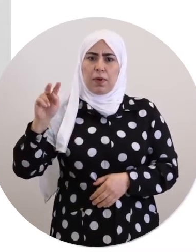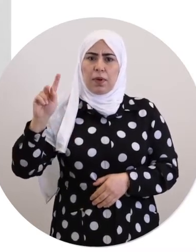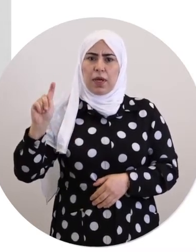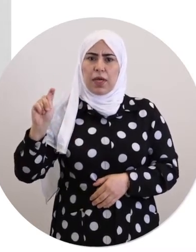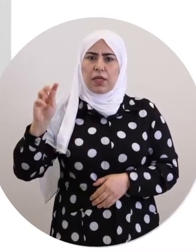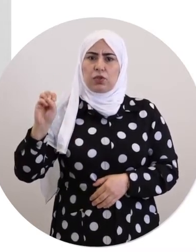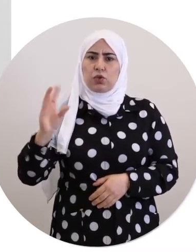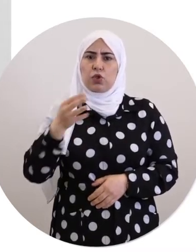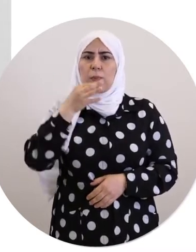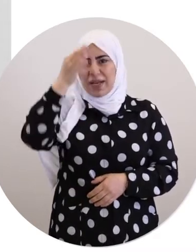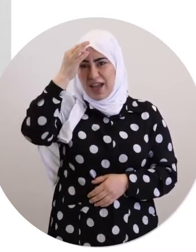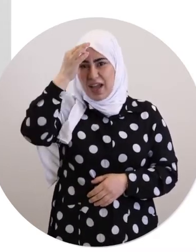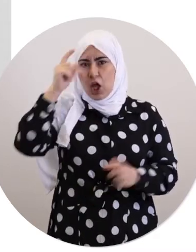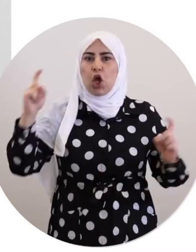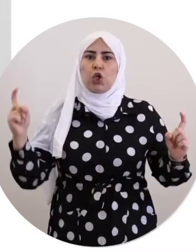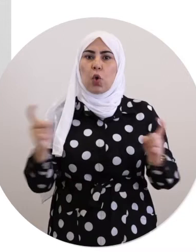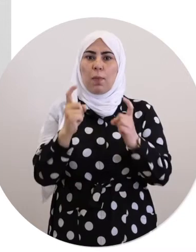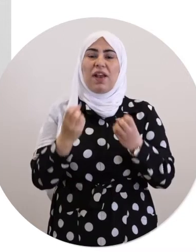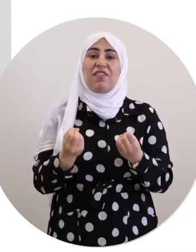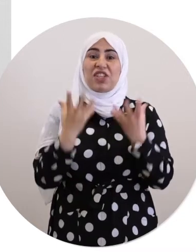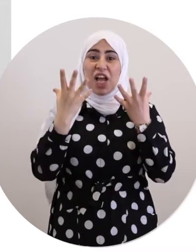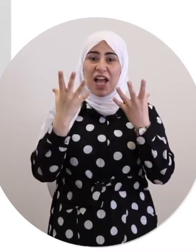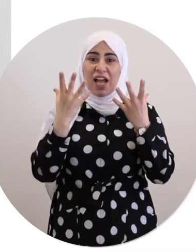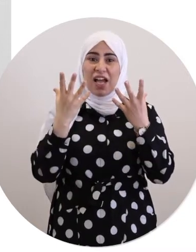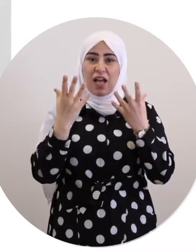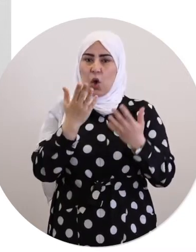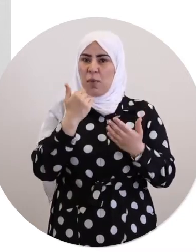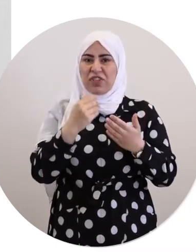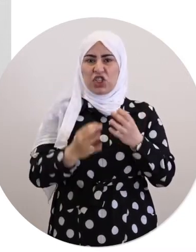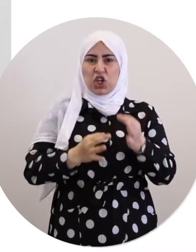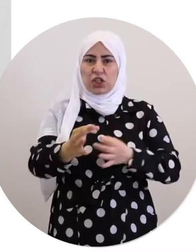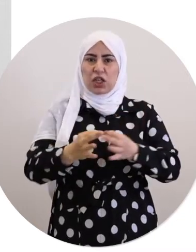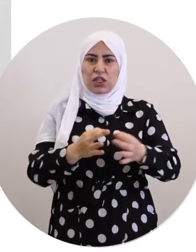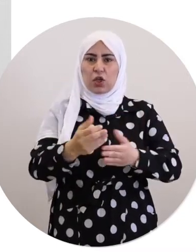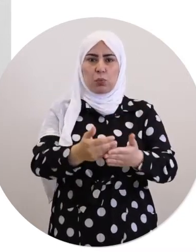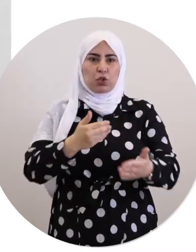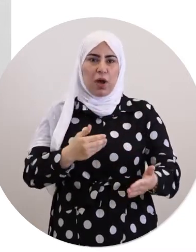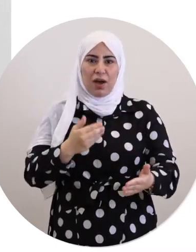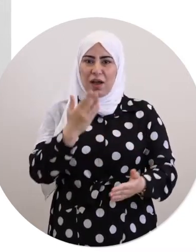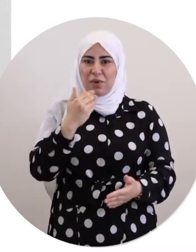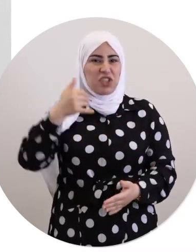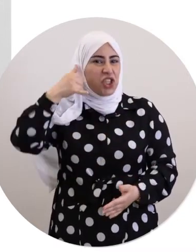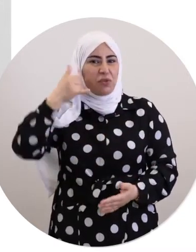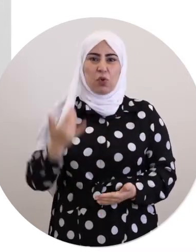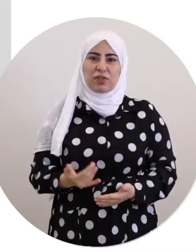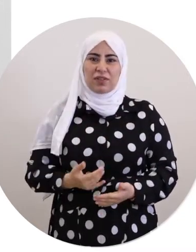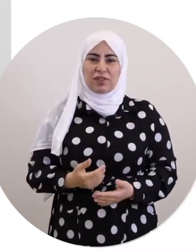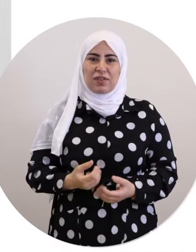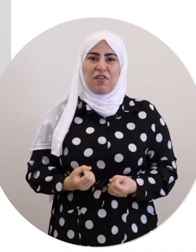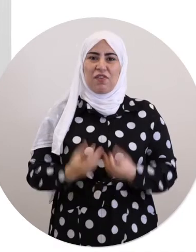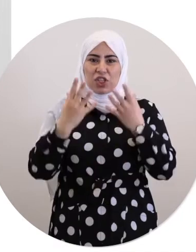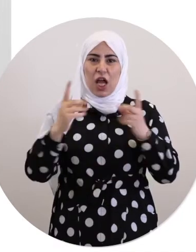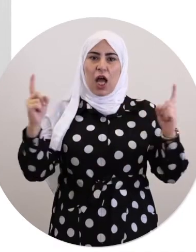going out and you meet someone you haven't met in a long time by chance. Did you plan for it? No, you just met them. For